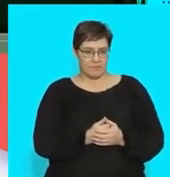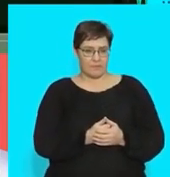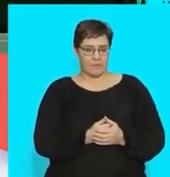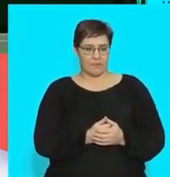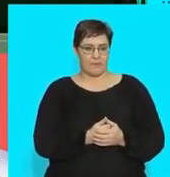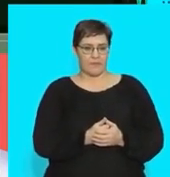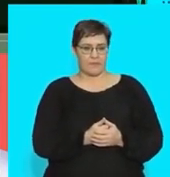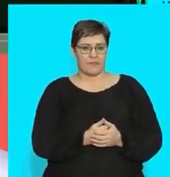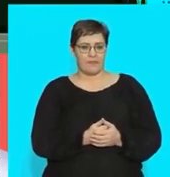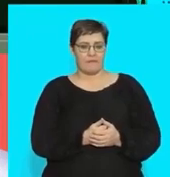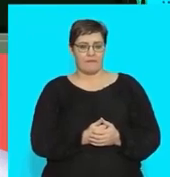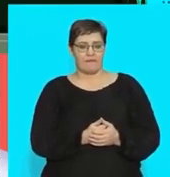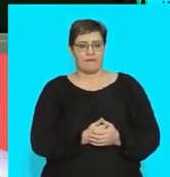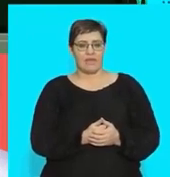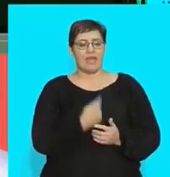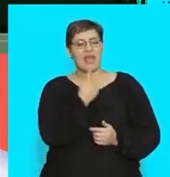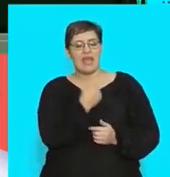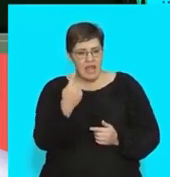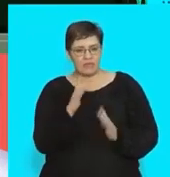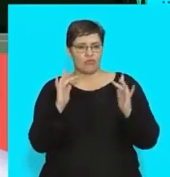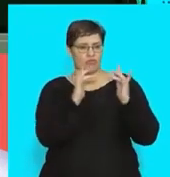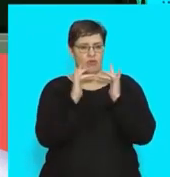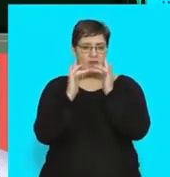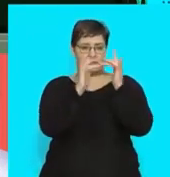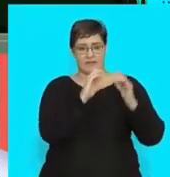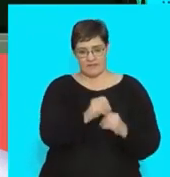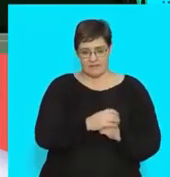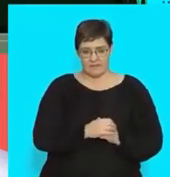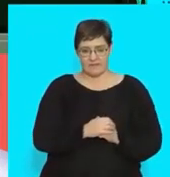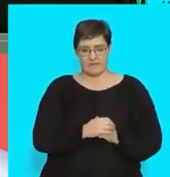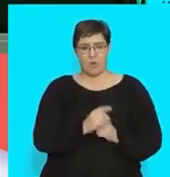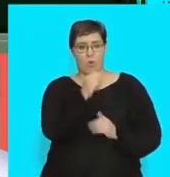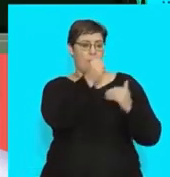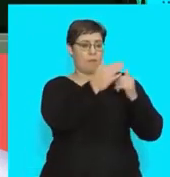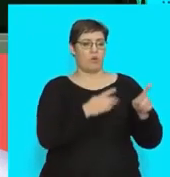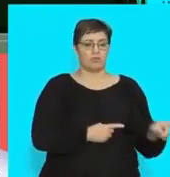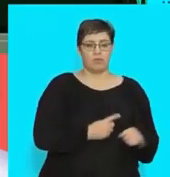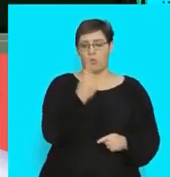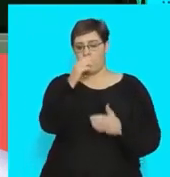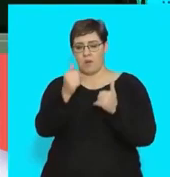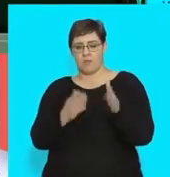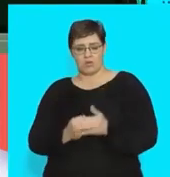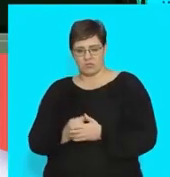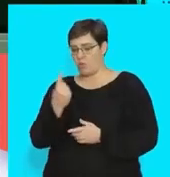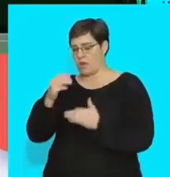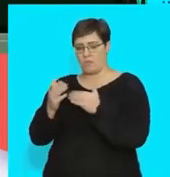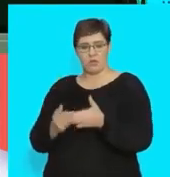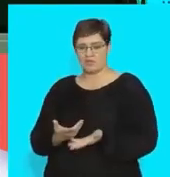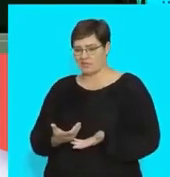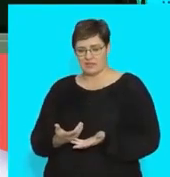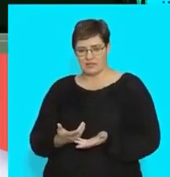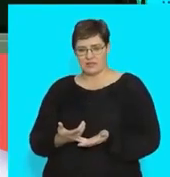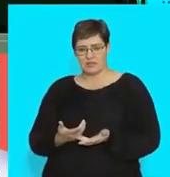Guys, like this, everything is connected. It's not one little box, one little box, one